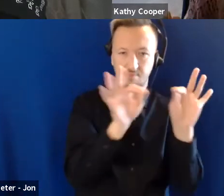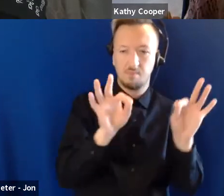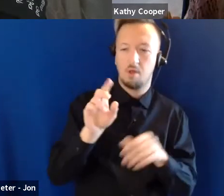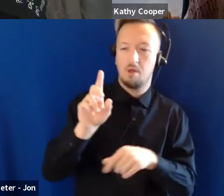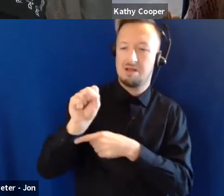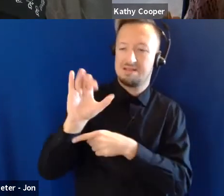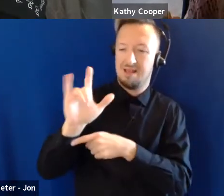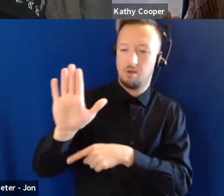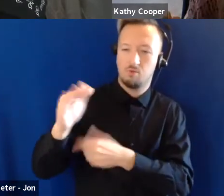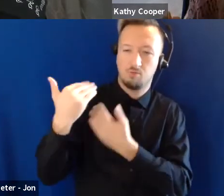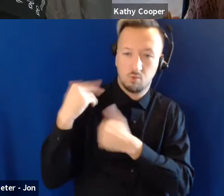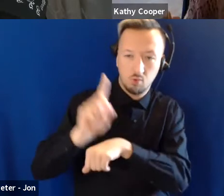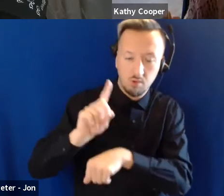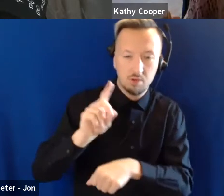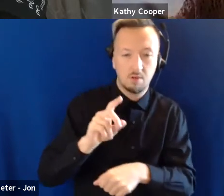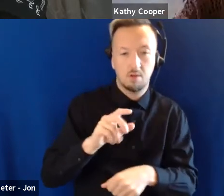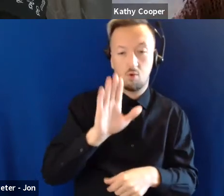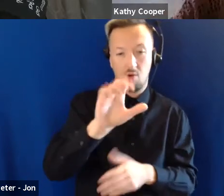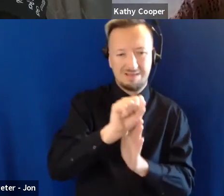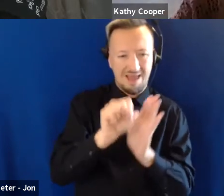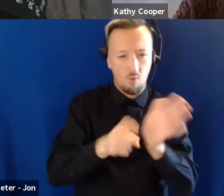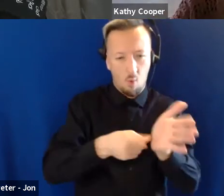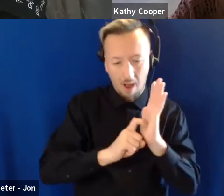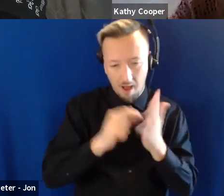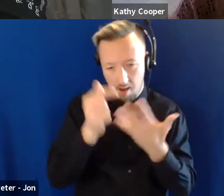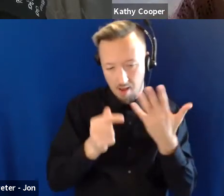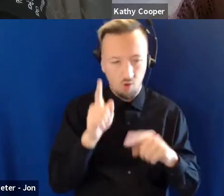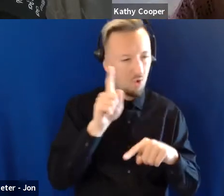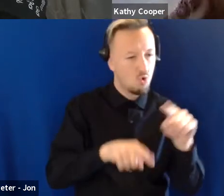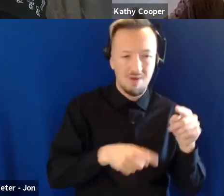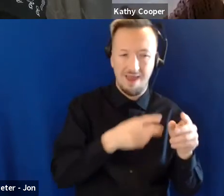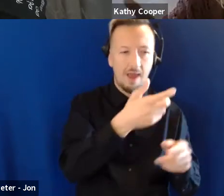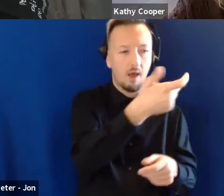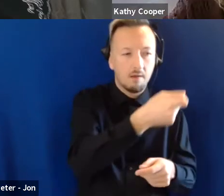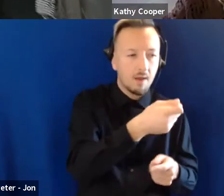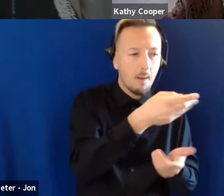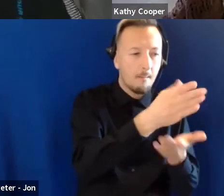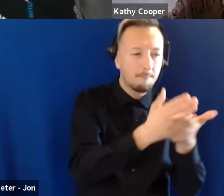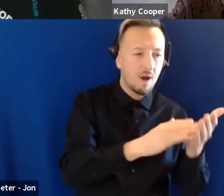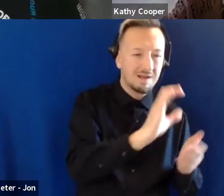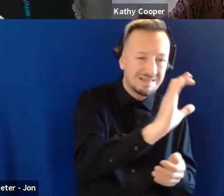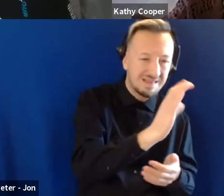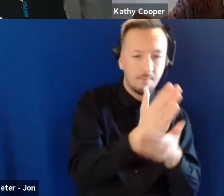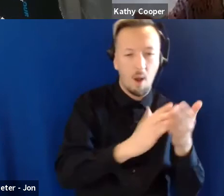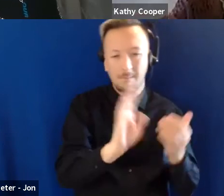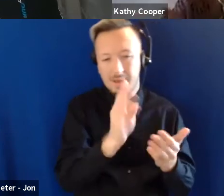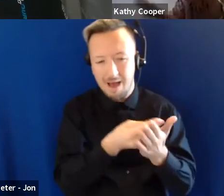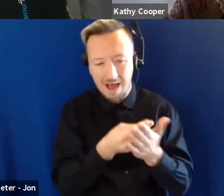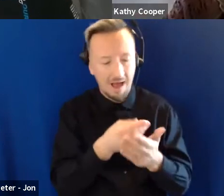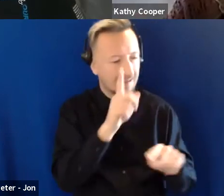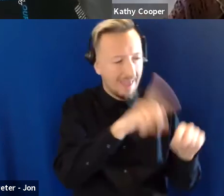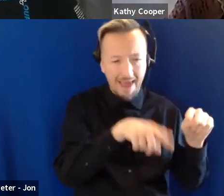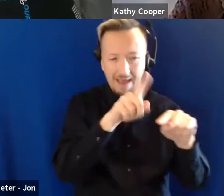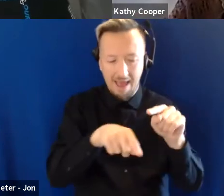that you have to have a SILC in your state or you can't draw down Part B and Part C money. That's why it's so important that SILCs always be